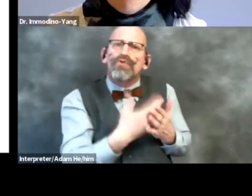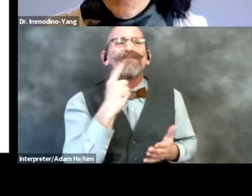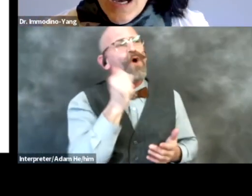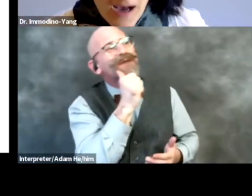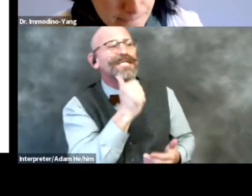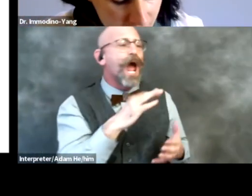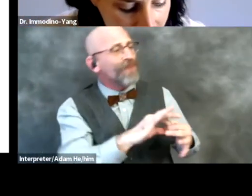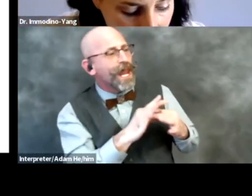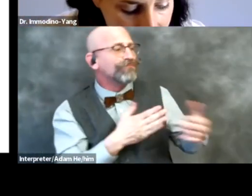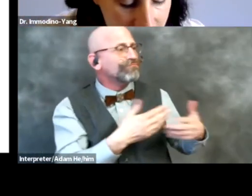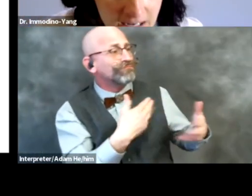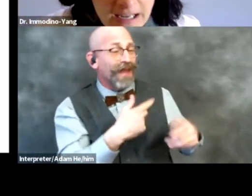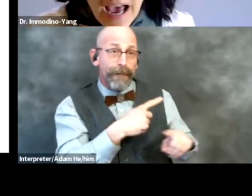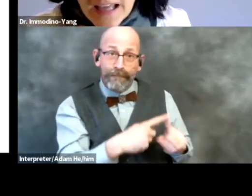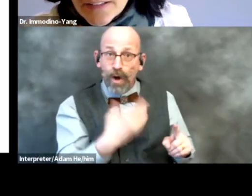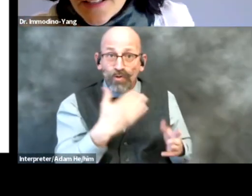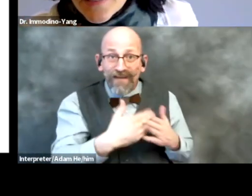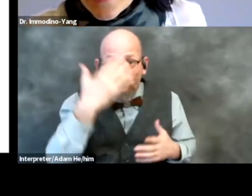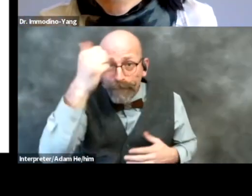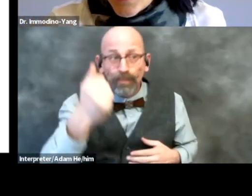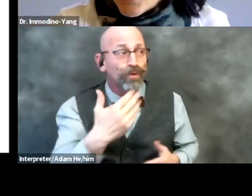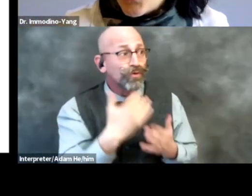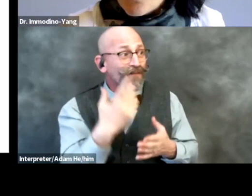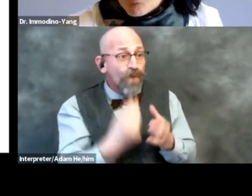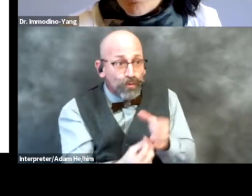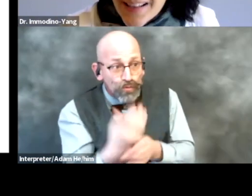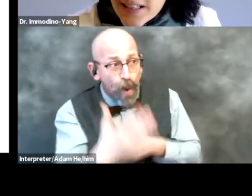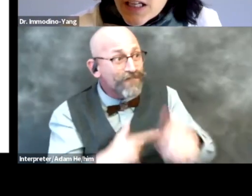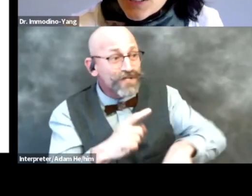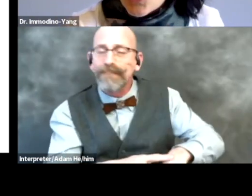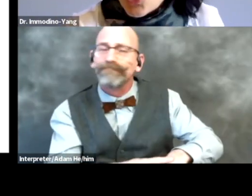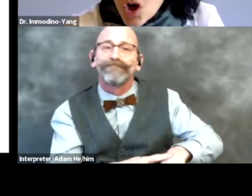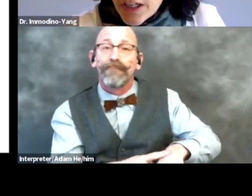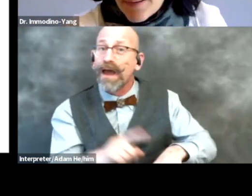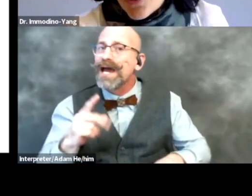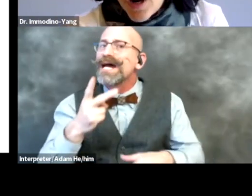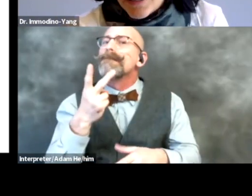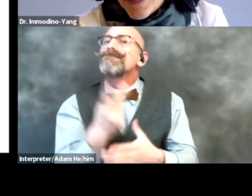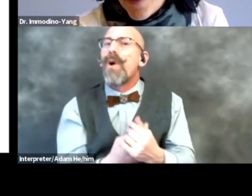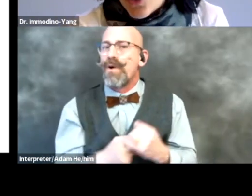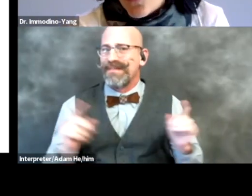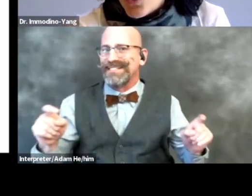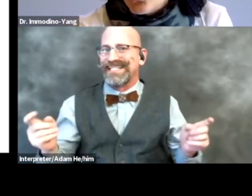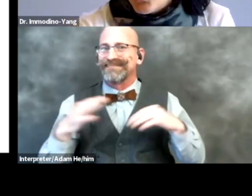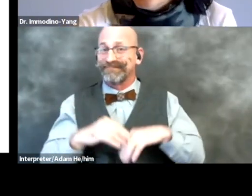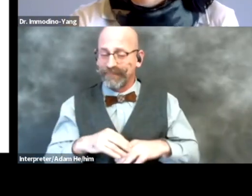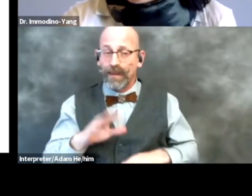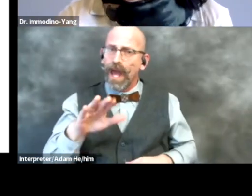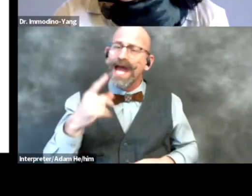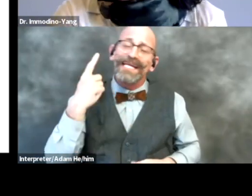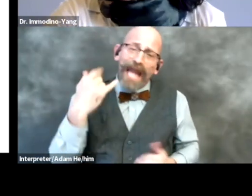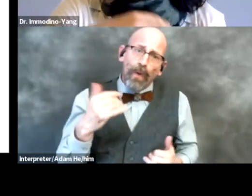both. And adolescents' sort of propensities to talk abstractly in the interview.